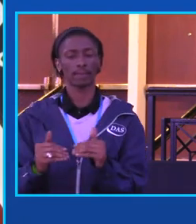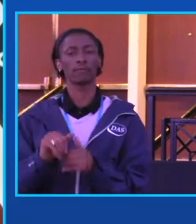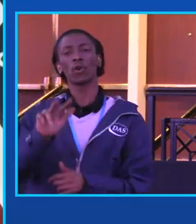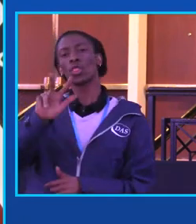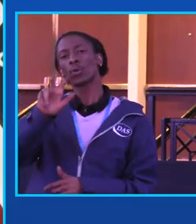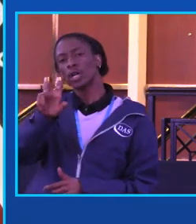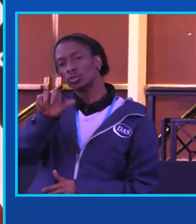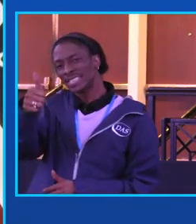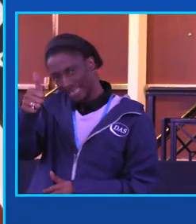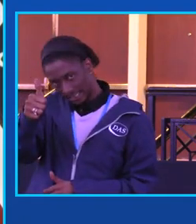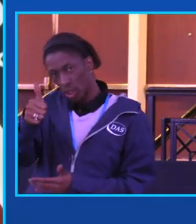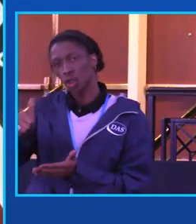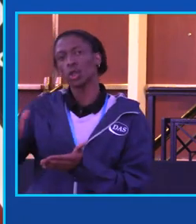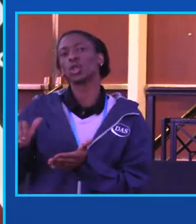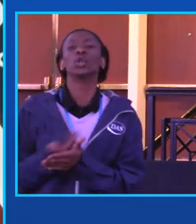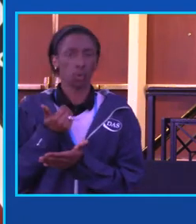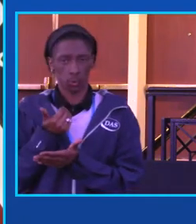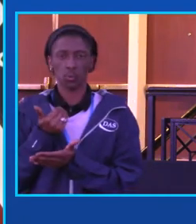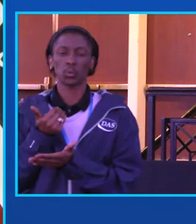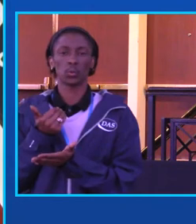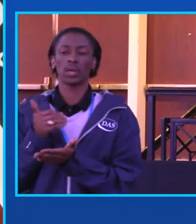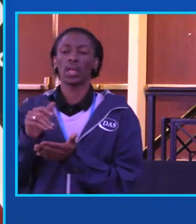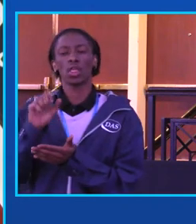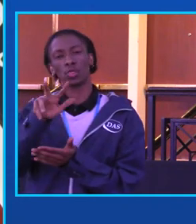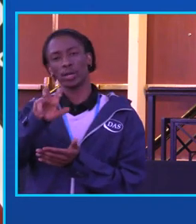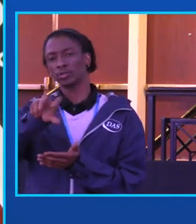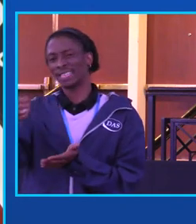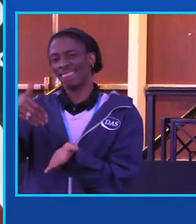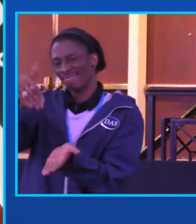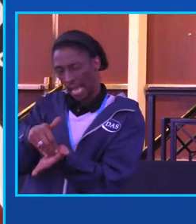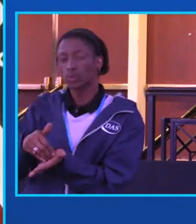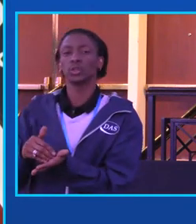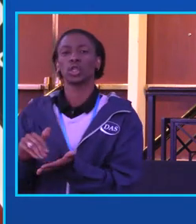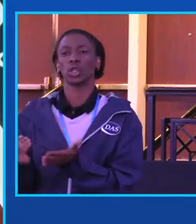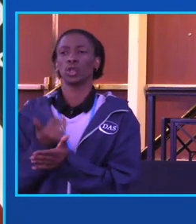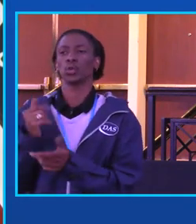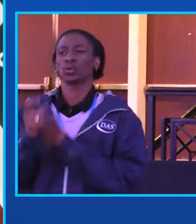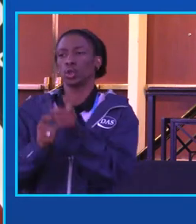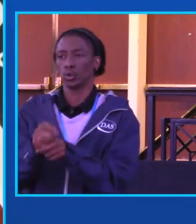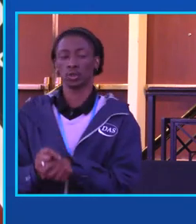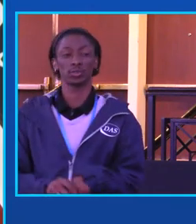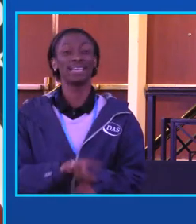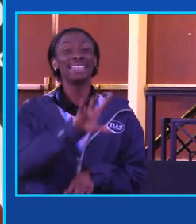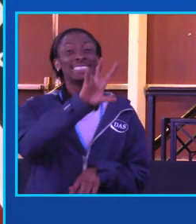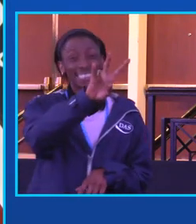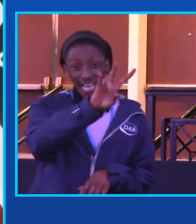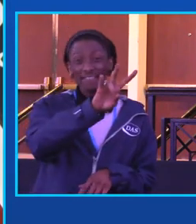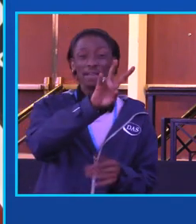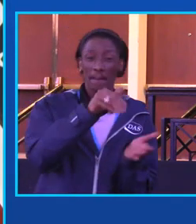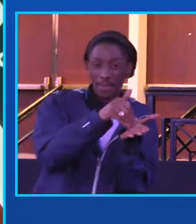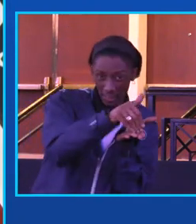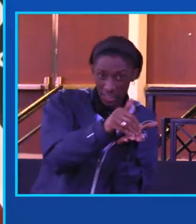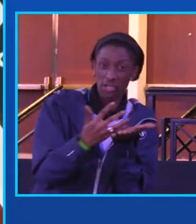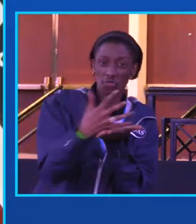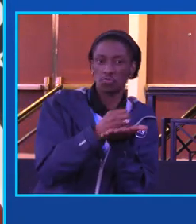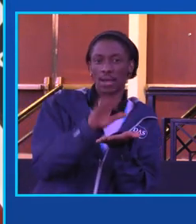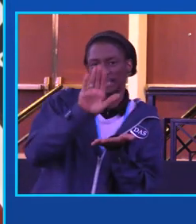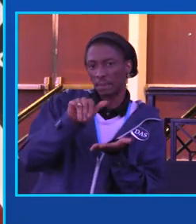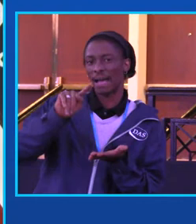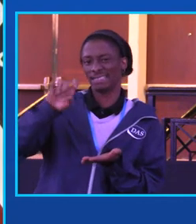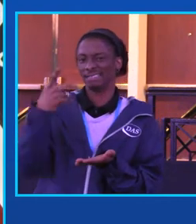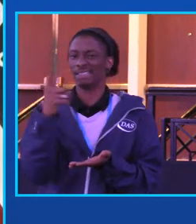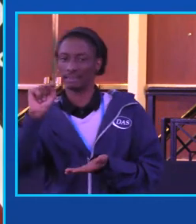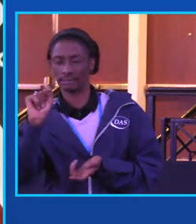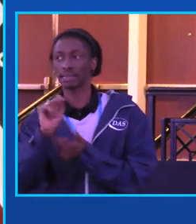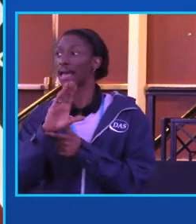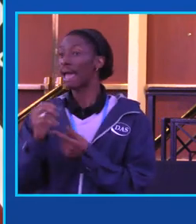310,000 new donors, almost 7 million raised by techs, and incidentally, just